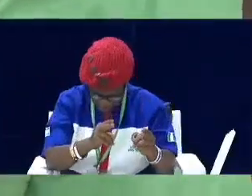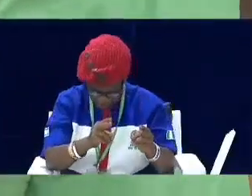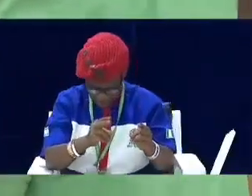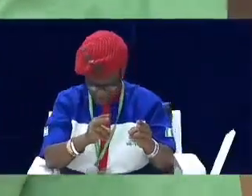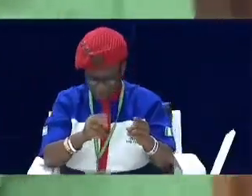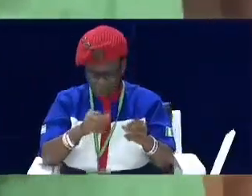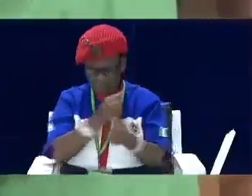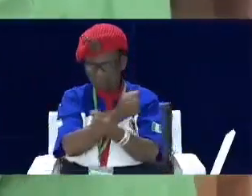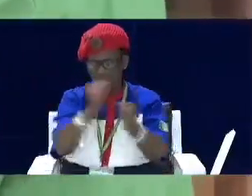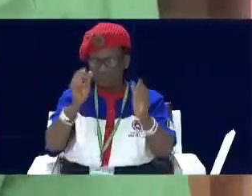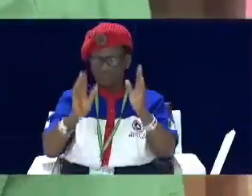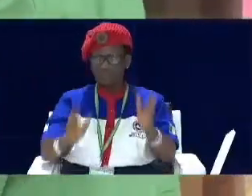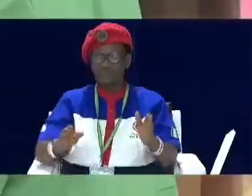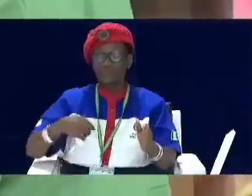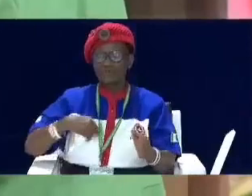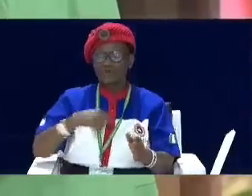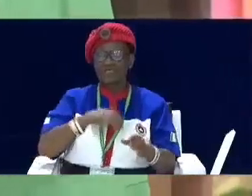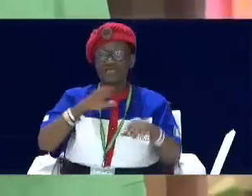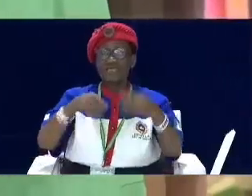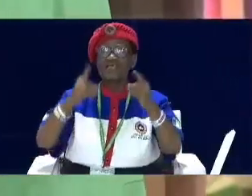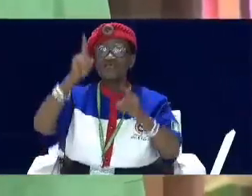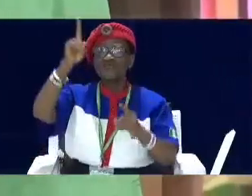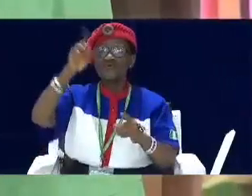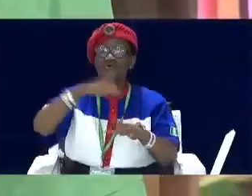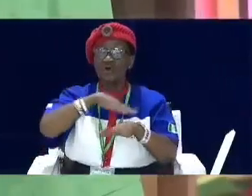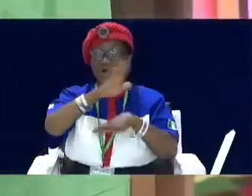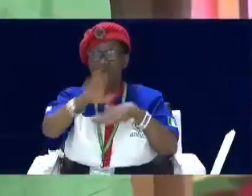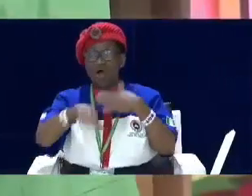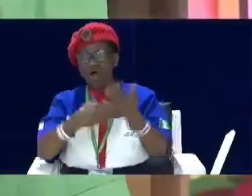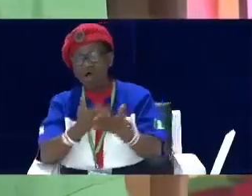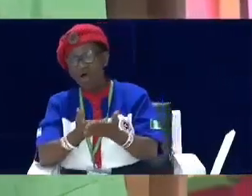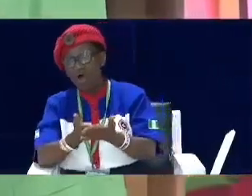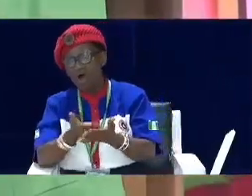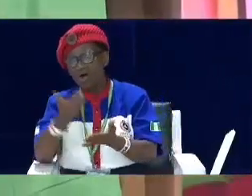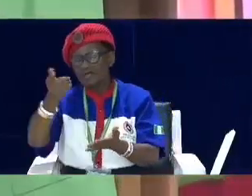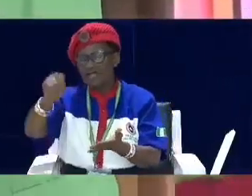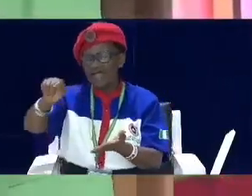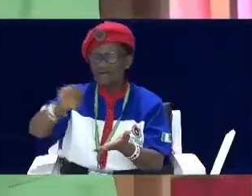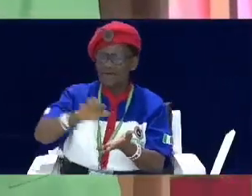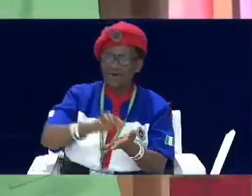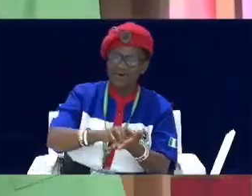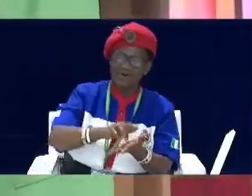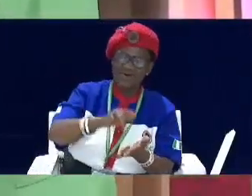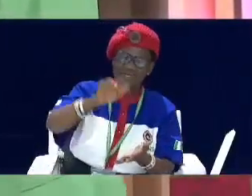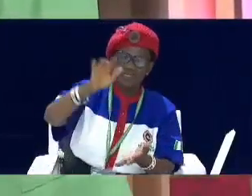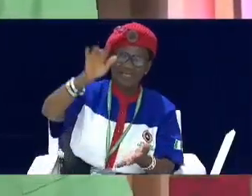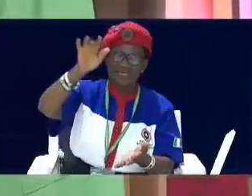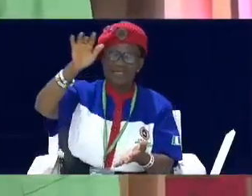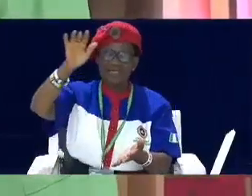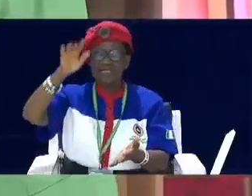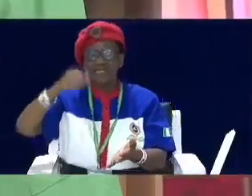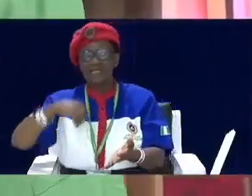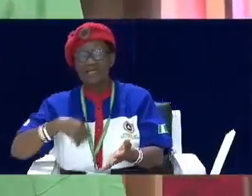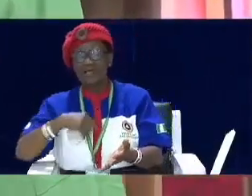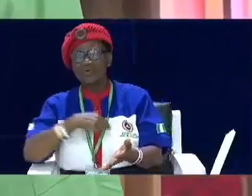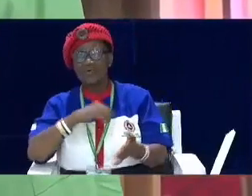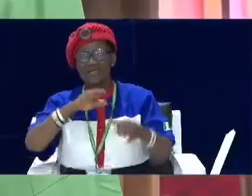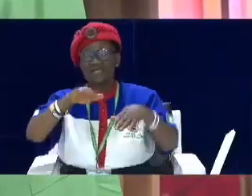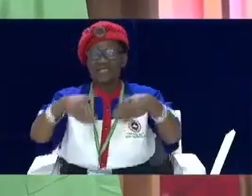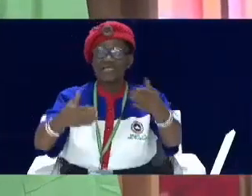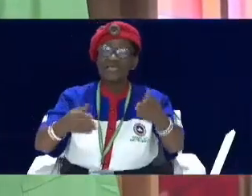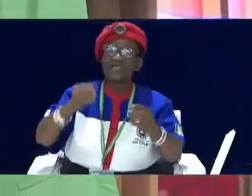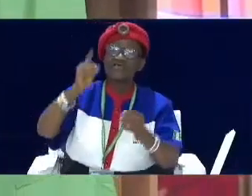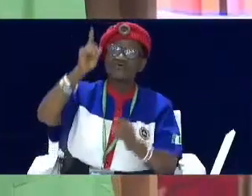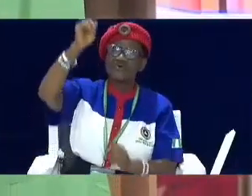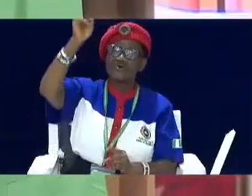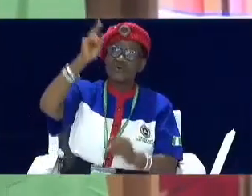honor. Savior, we give you all the glory. We